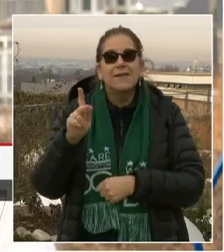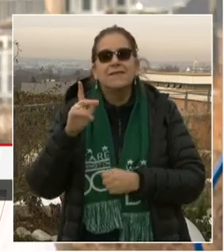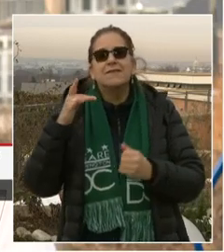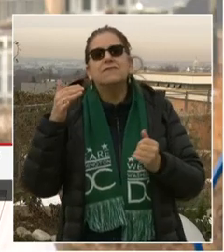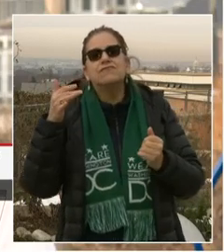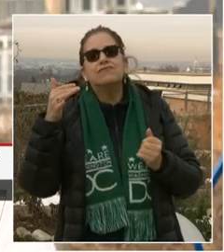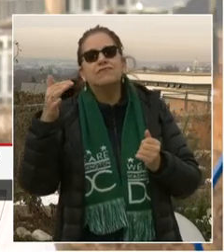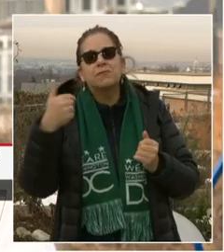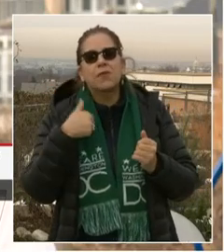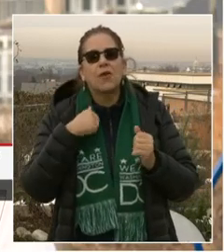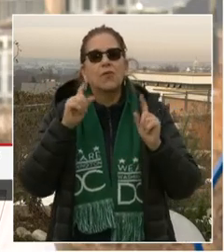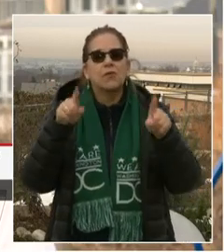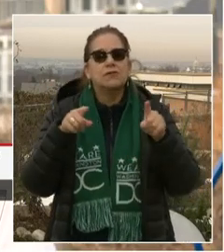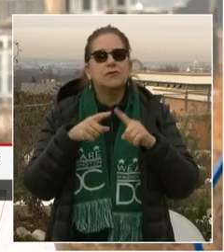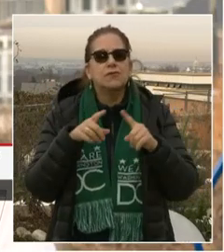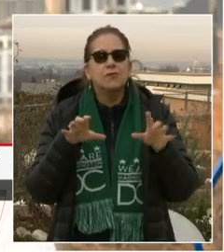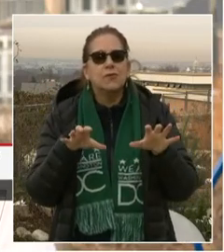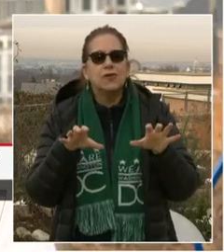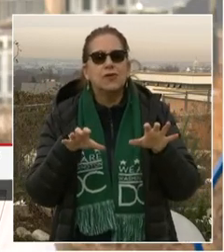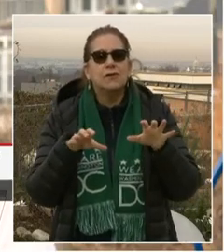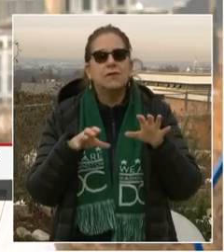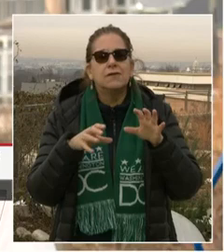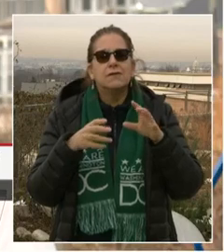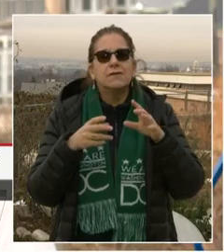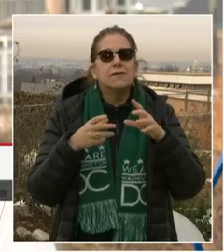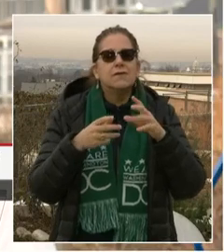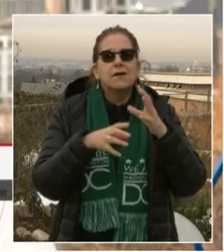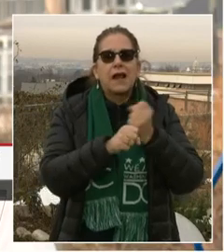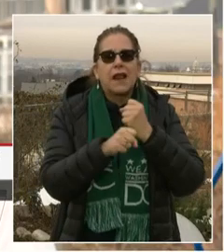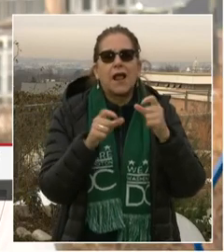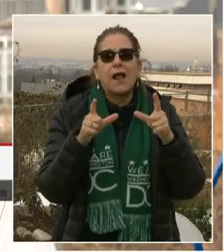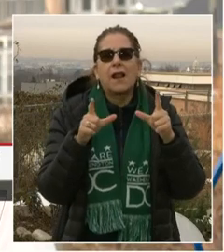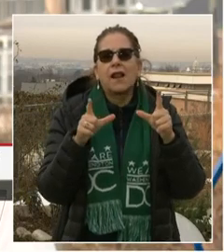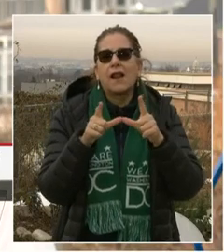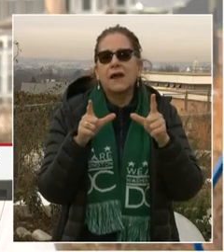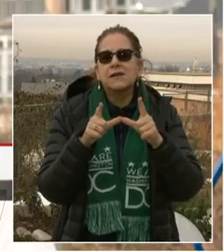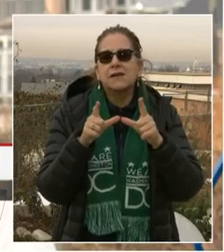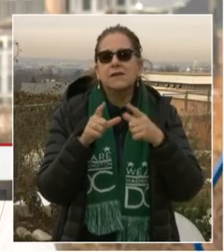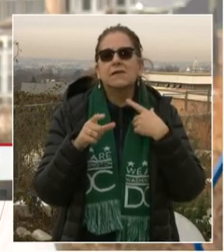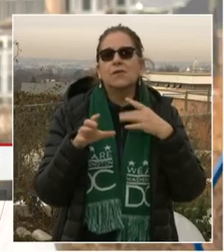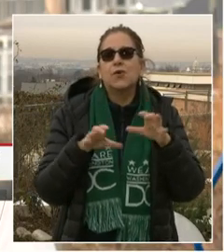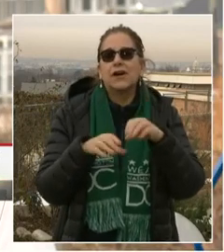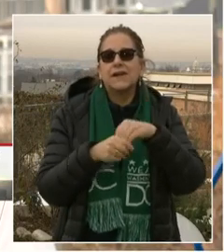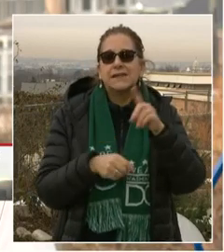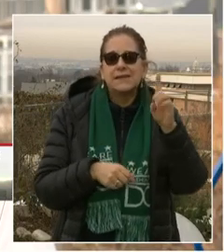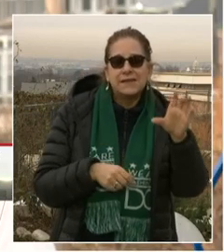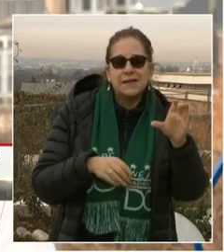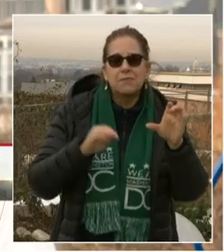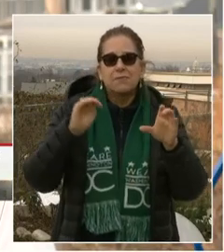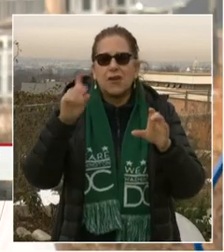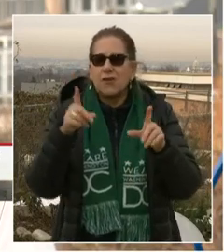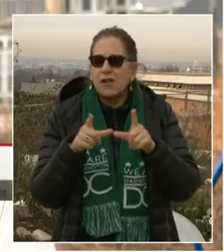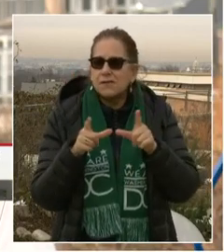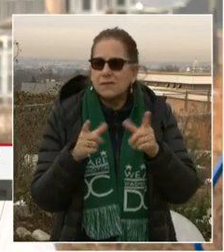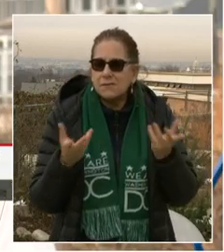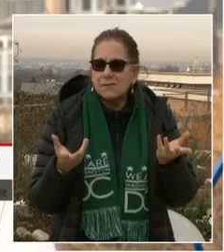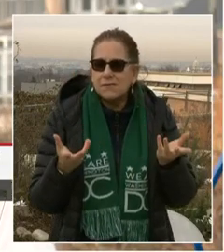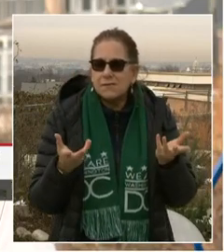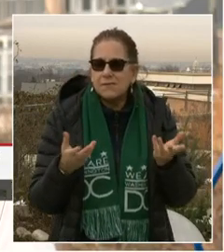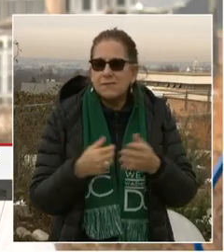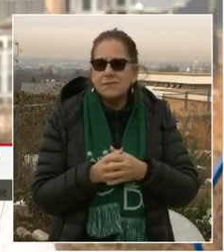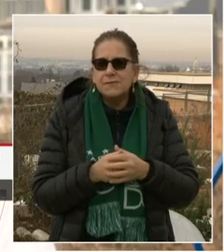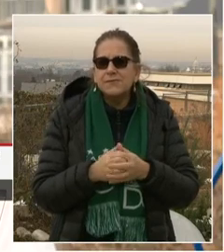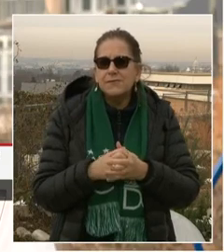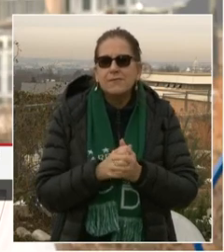hard to build the life that I had on March 22nd. Even though I was out of work due to the pandemic,